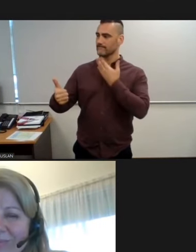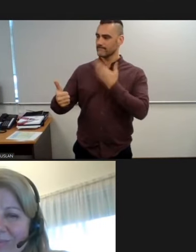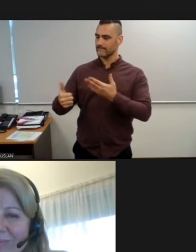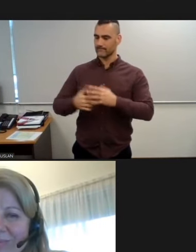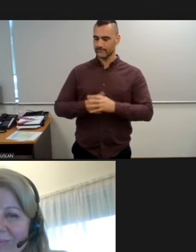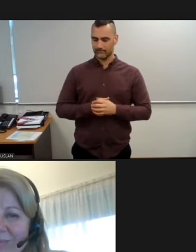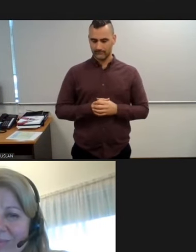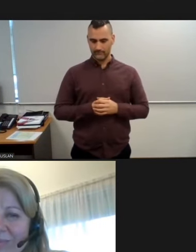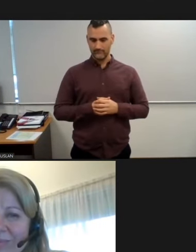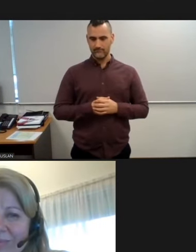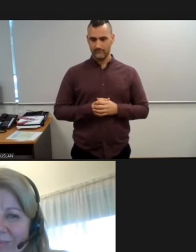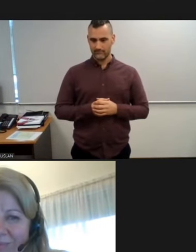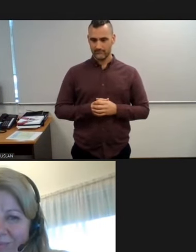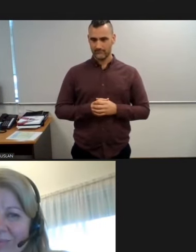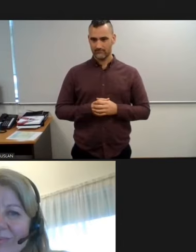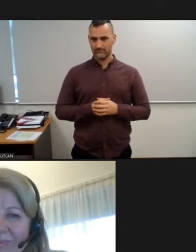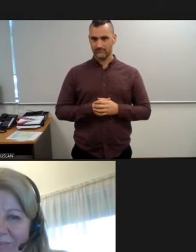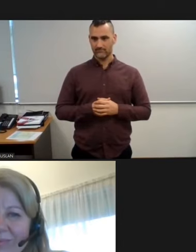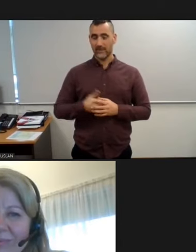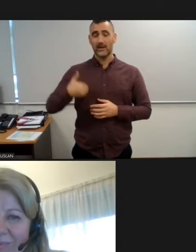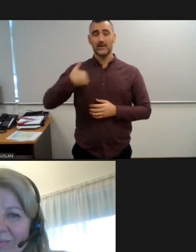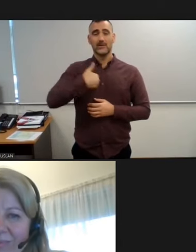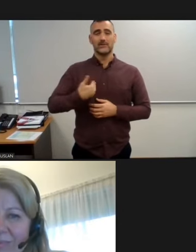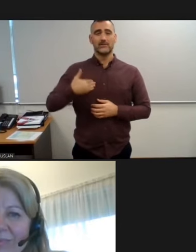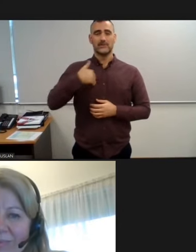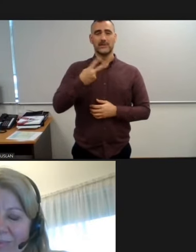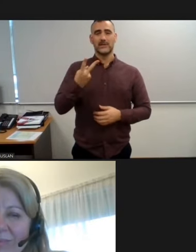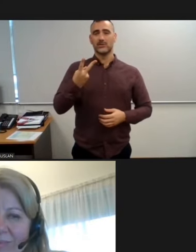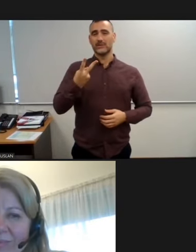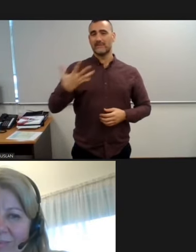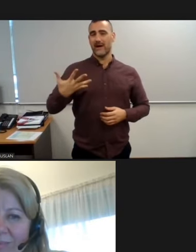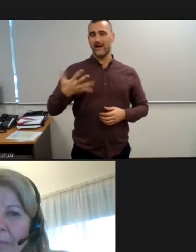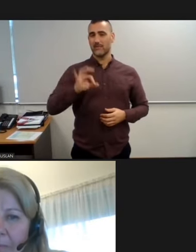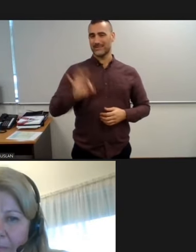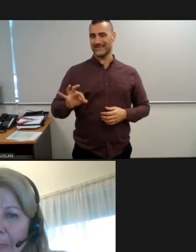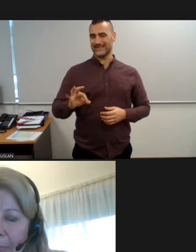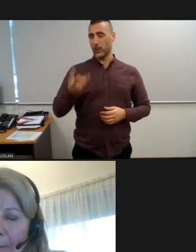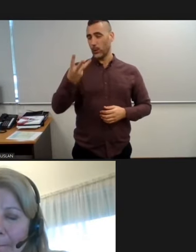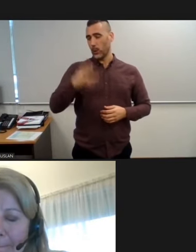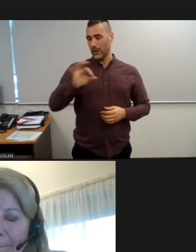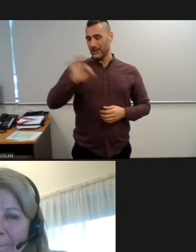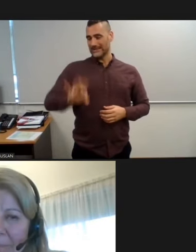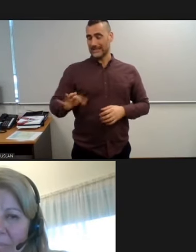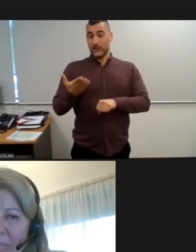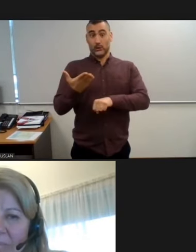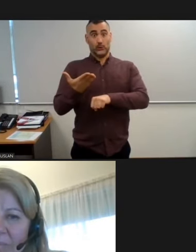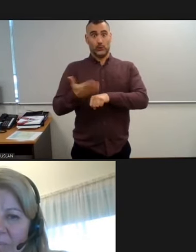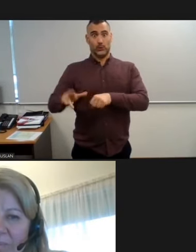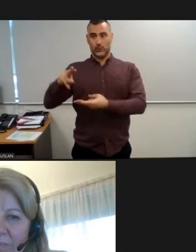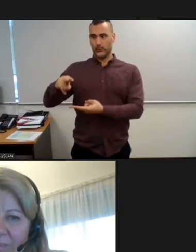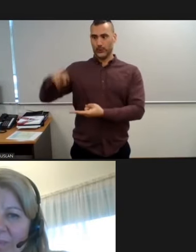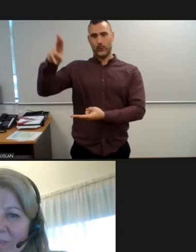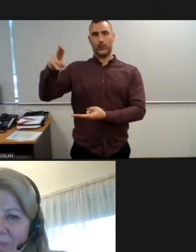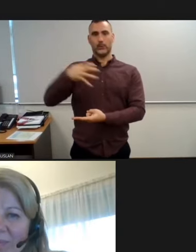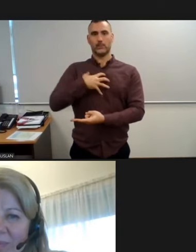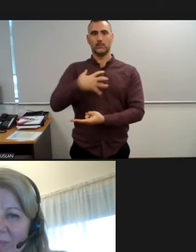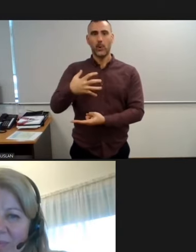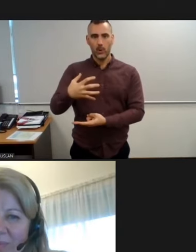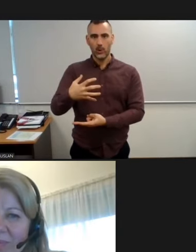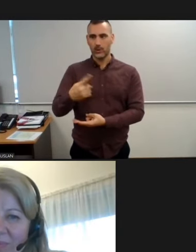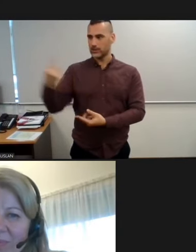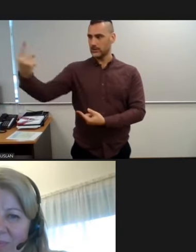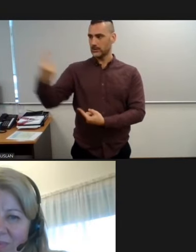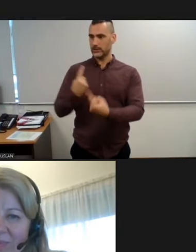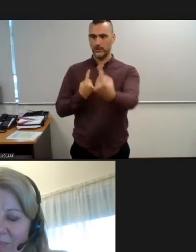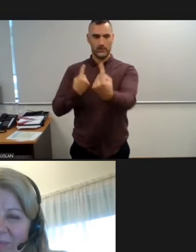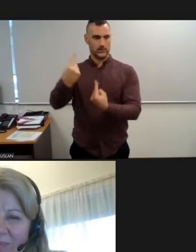members, they're telling us, look, they're seeing about a 25 to 30% increase of new people coming through their doors who probably never thought they would need assistance in terms of